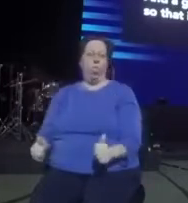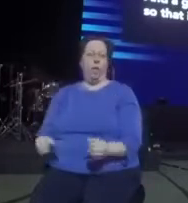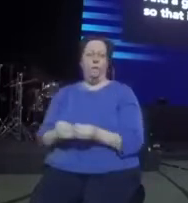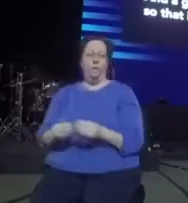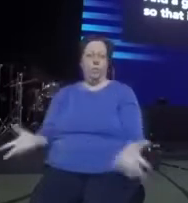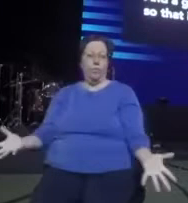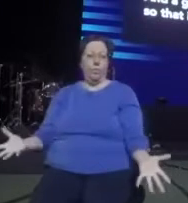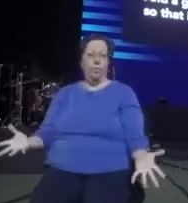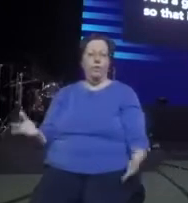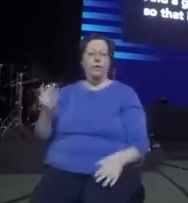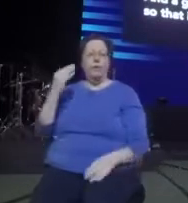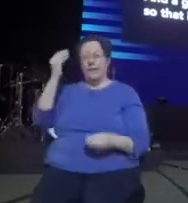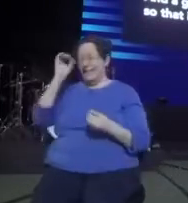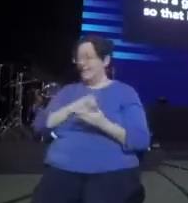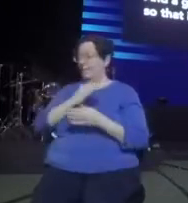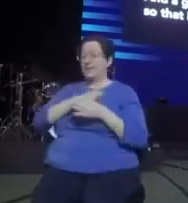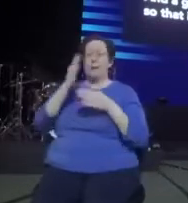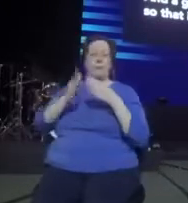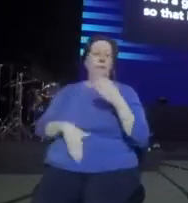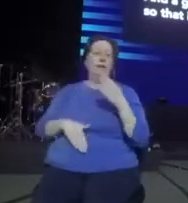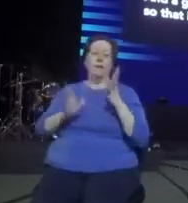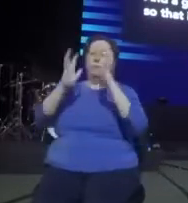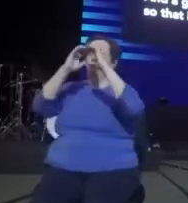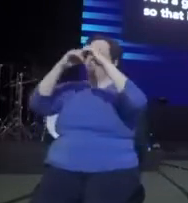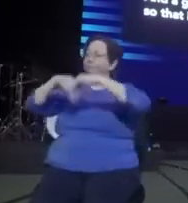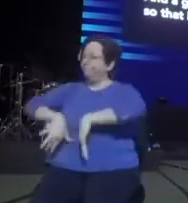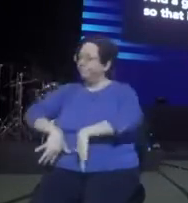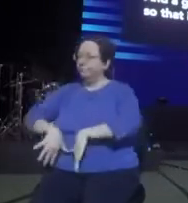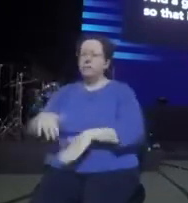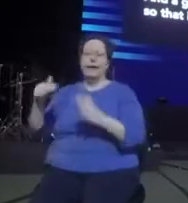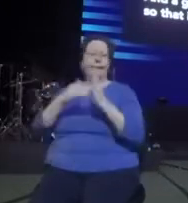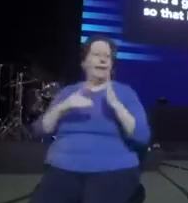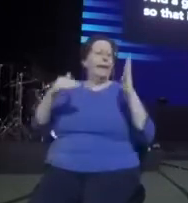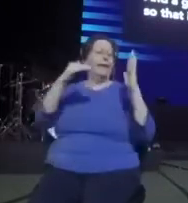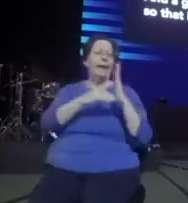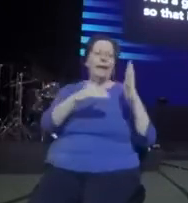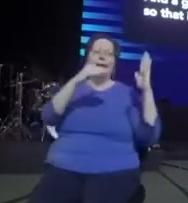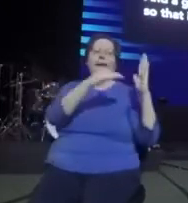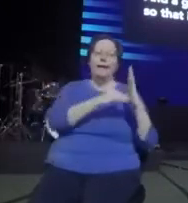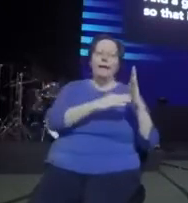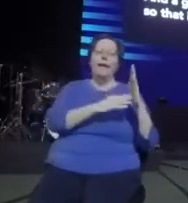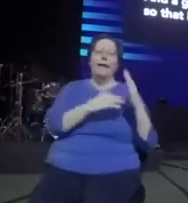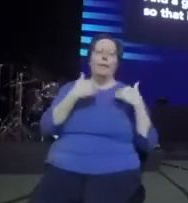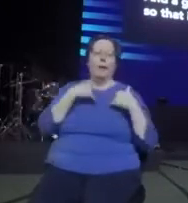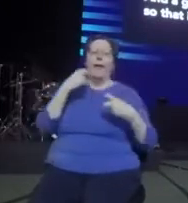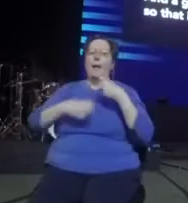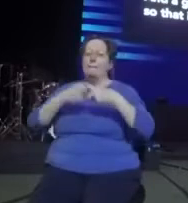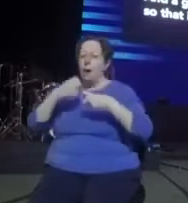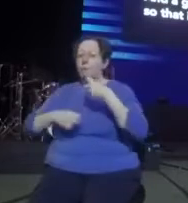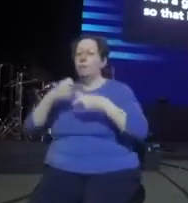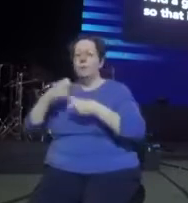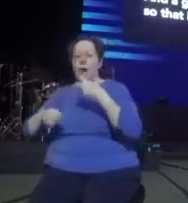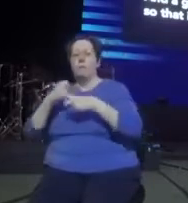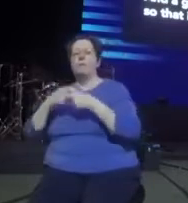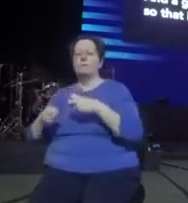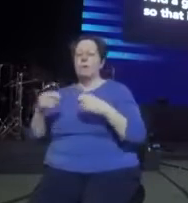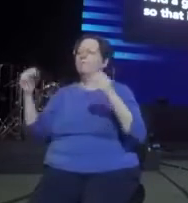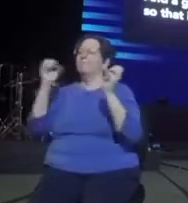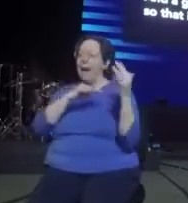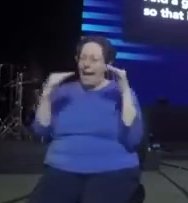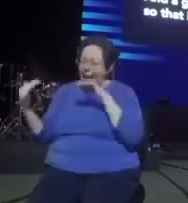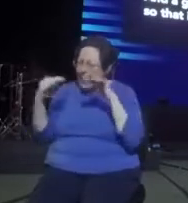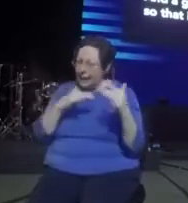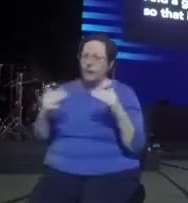economically. I mean, just absolutely falling apart. Over and over and over, we had to battle. Over